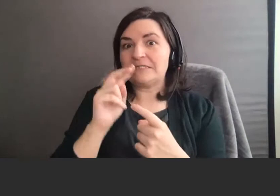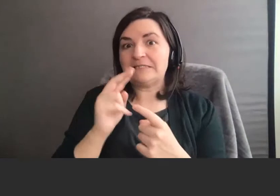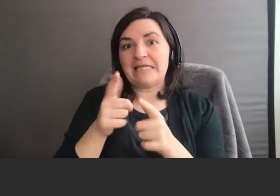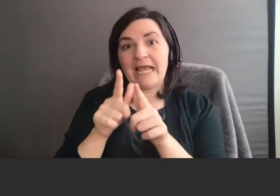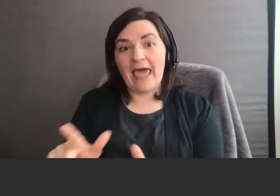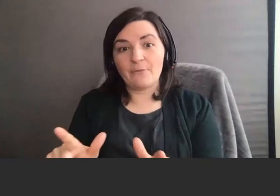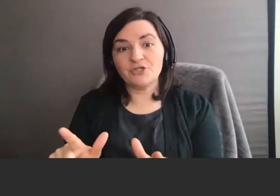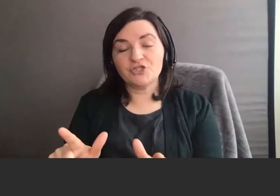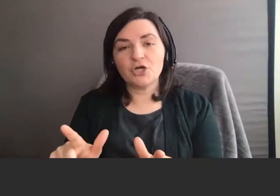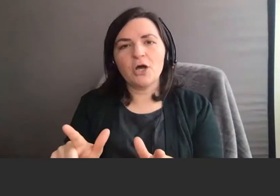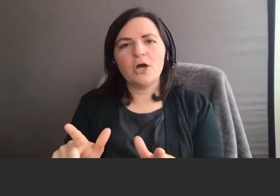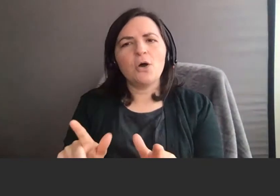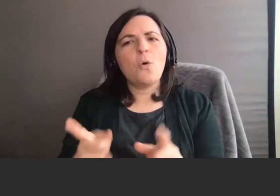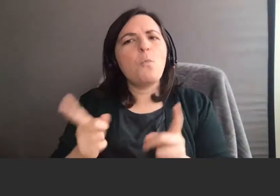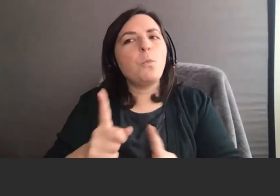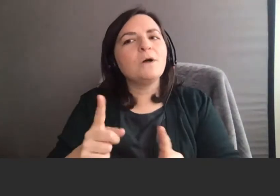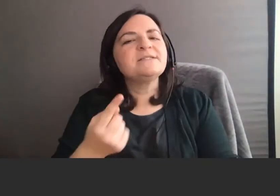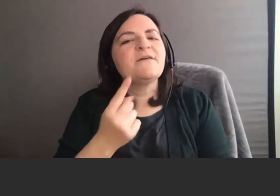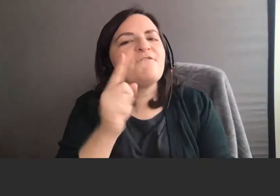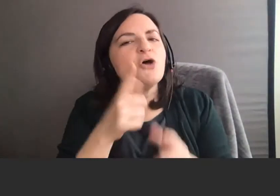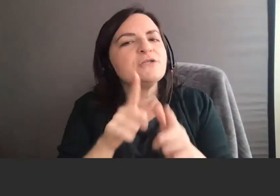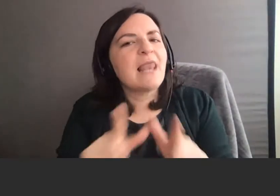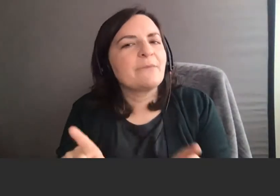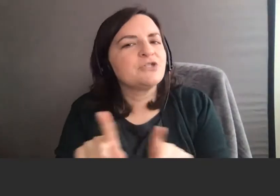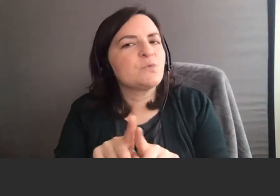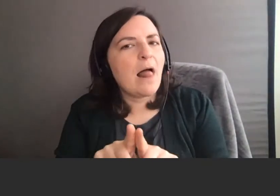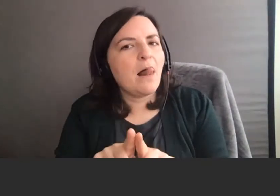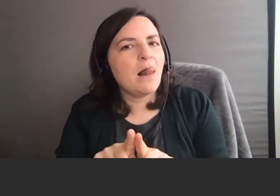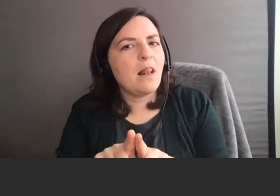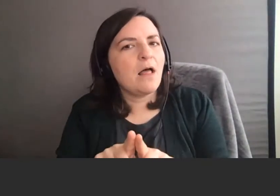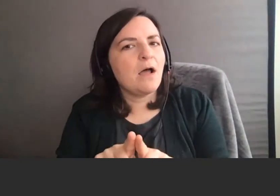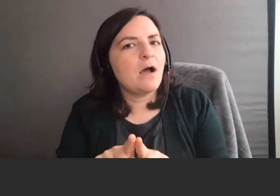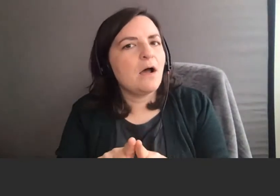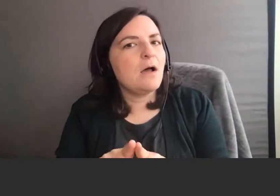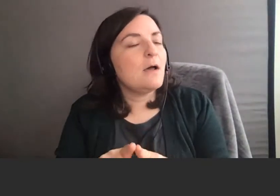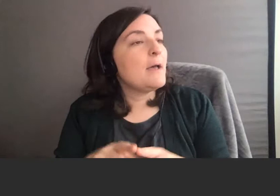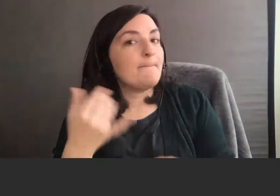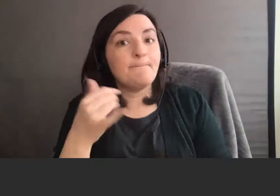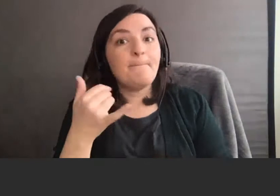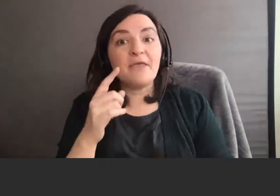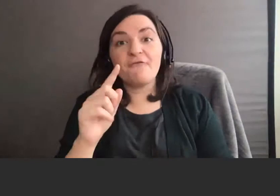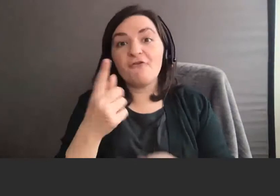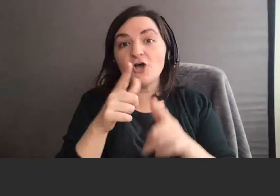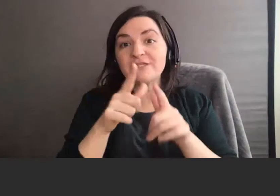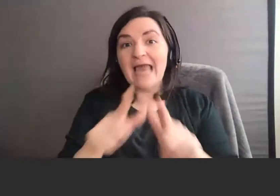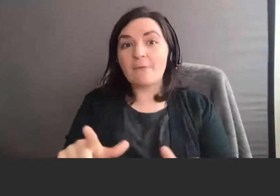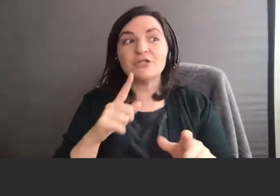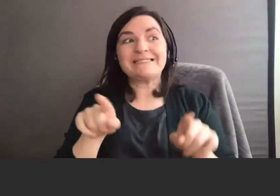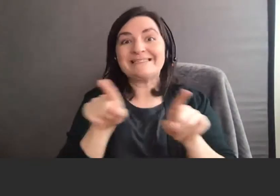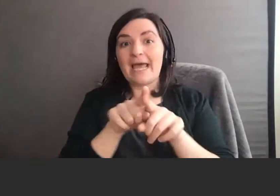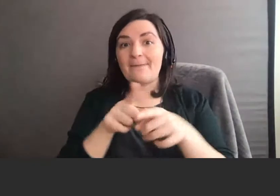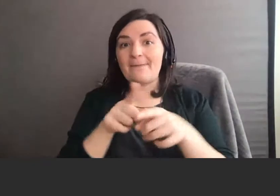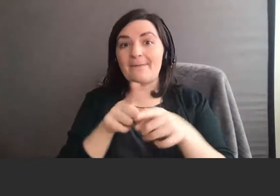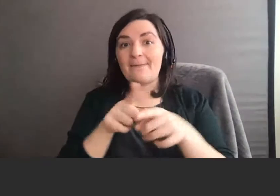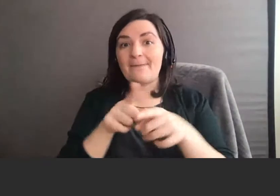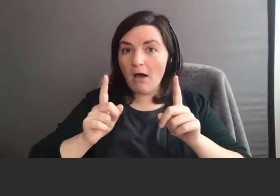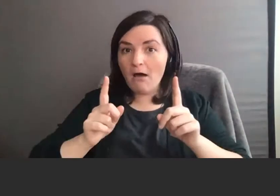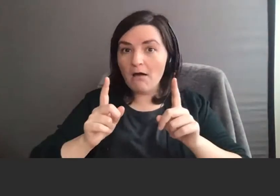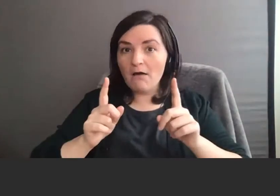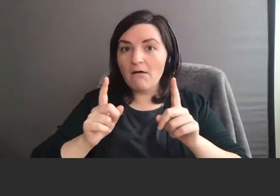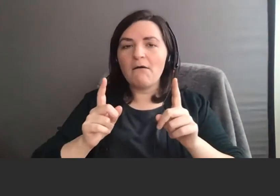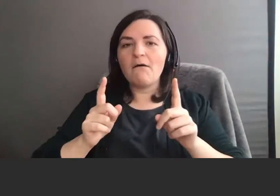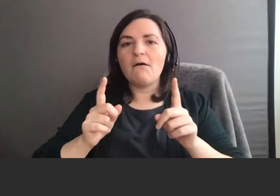of your colleagues. So some really interesting thoughts you could have about, whether lots of the pupils speak Bengali, for example,